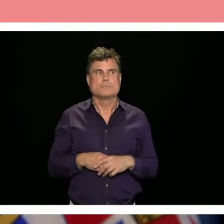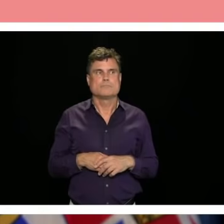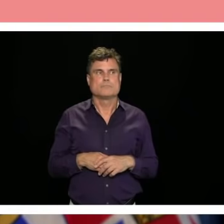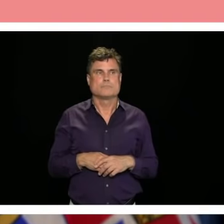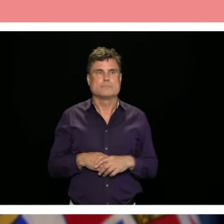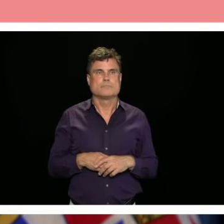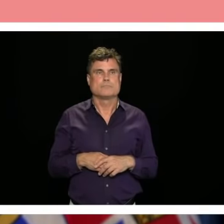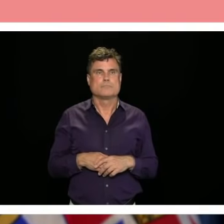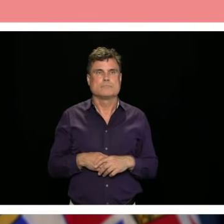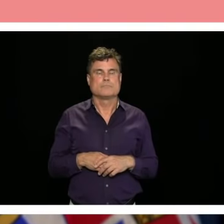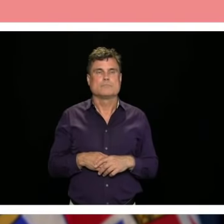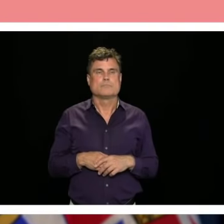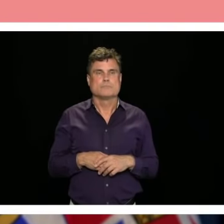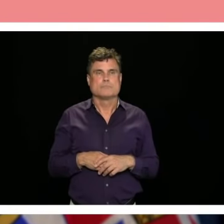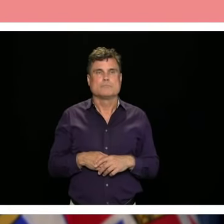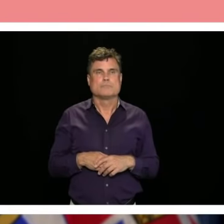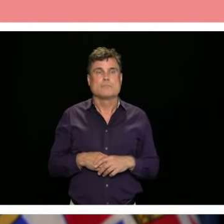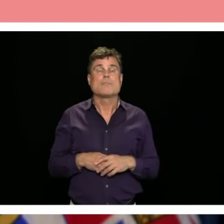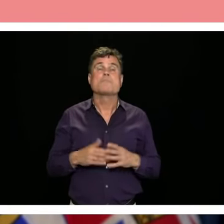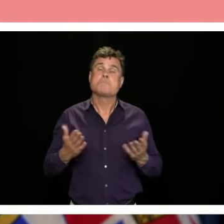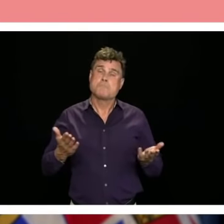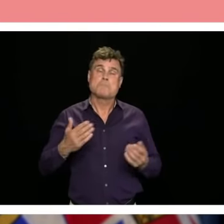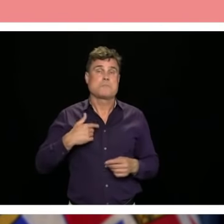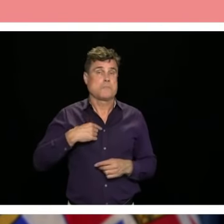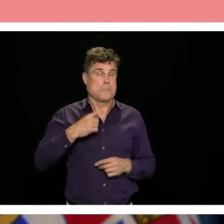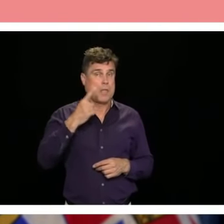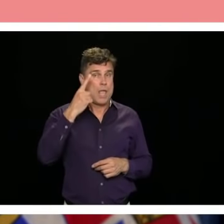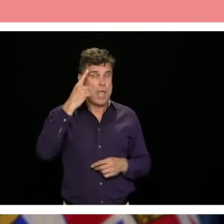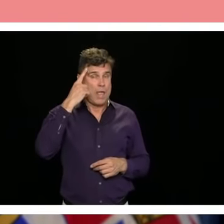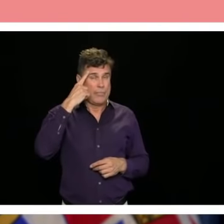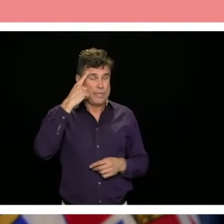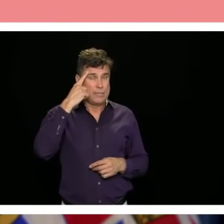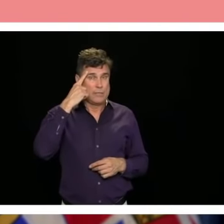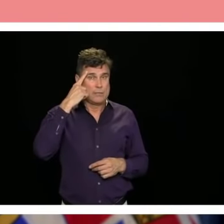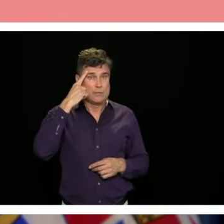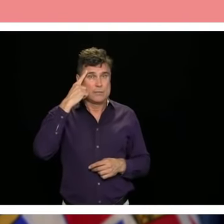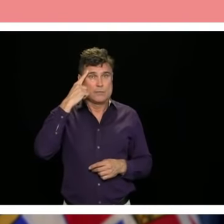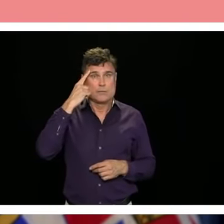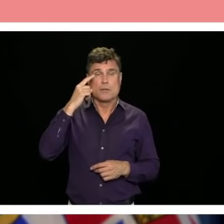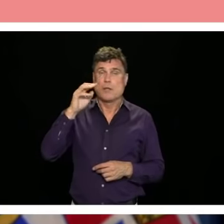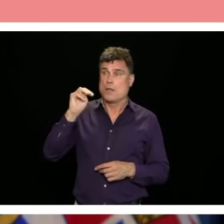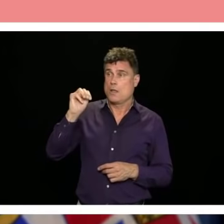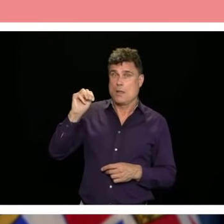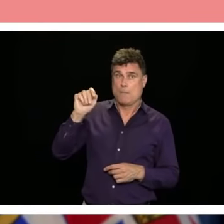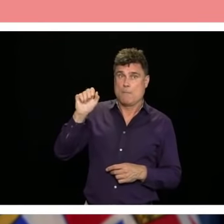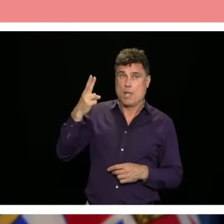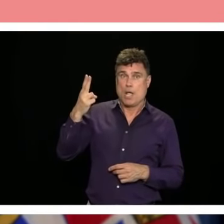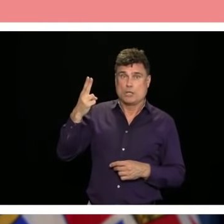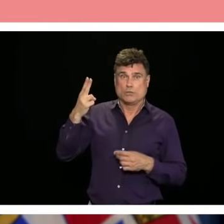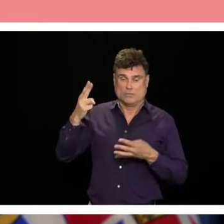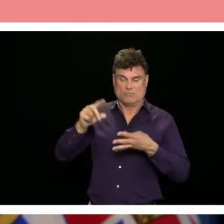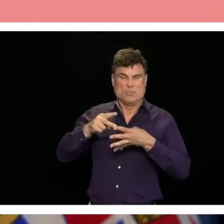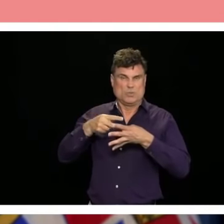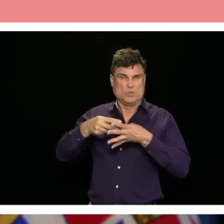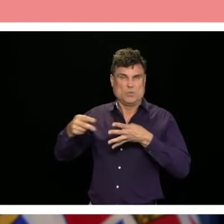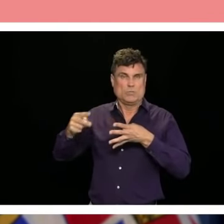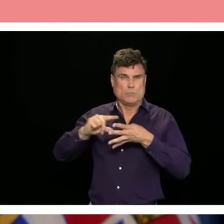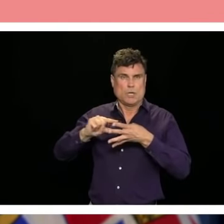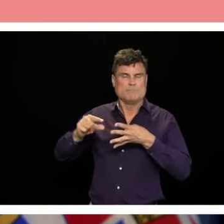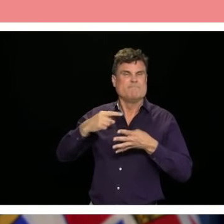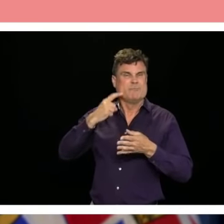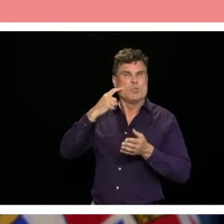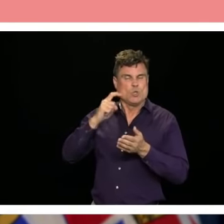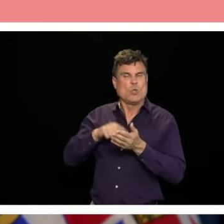to implementation? You know, I'll let Minister Dix answer that, and I know, just remembered you, the previous question